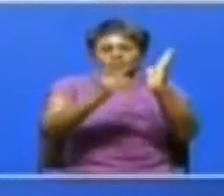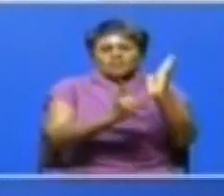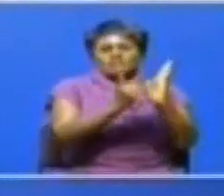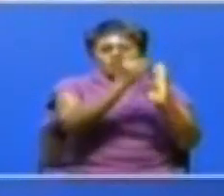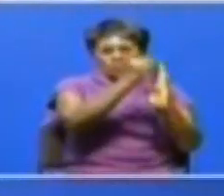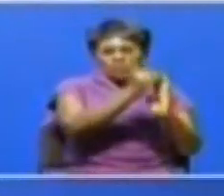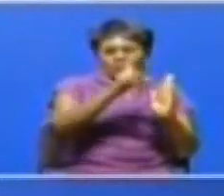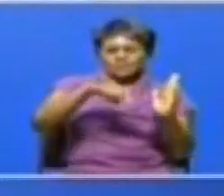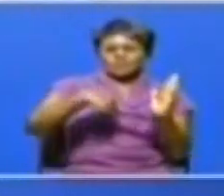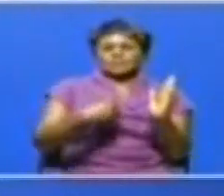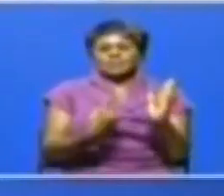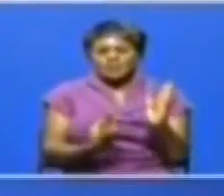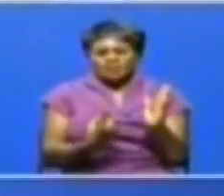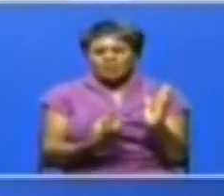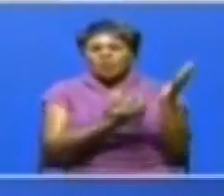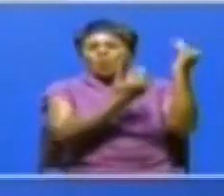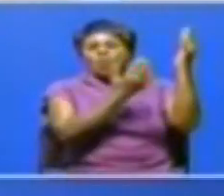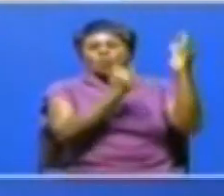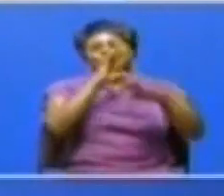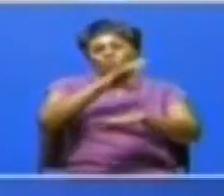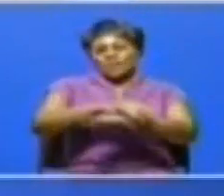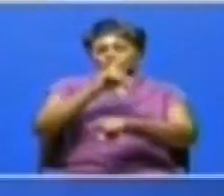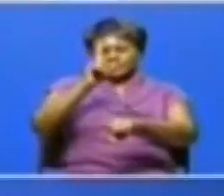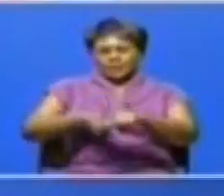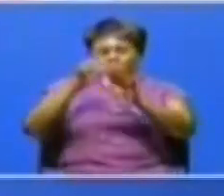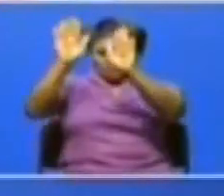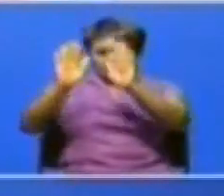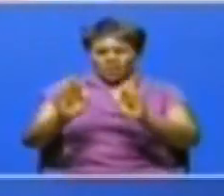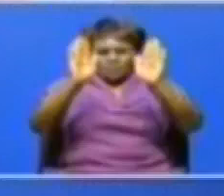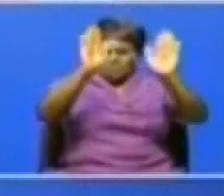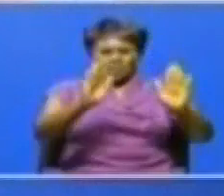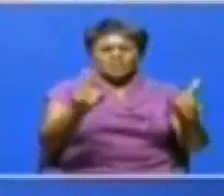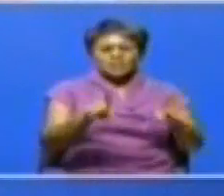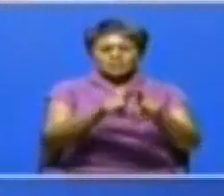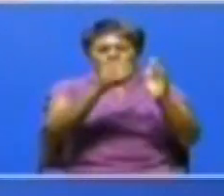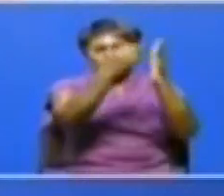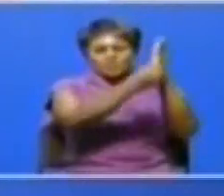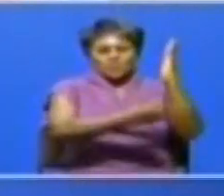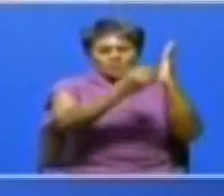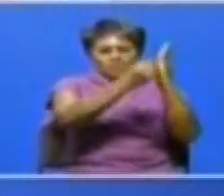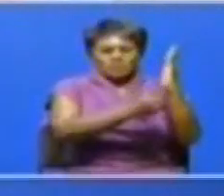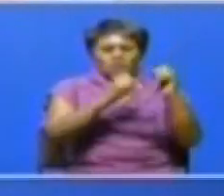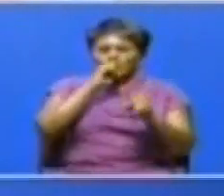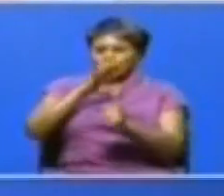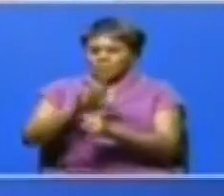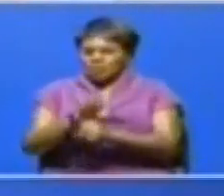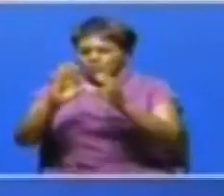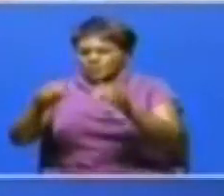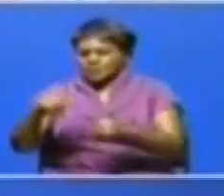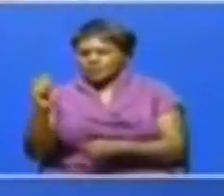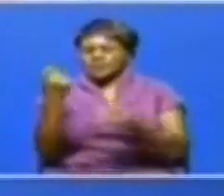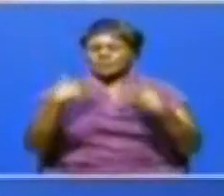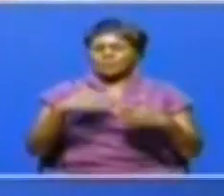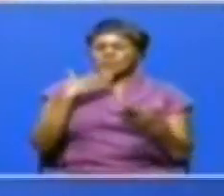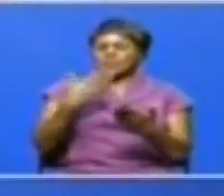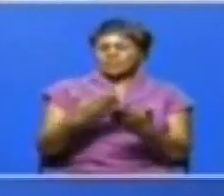that we anticipated when we were campaigning, and the manifestos that you are giving to our people.